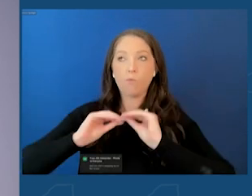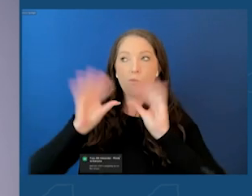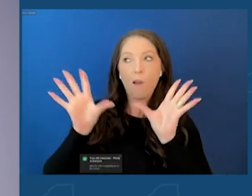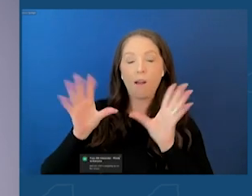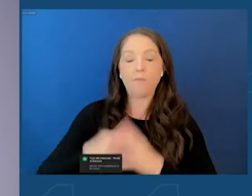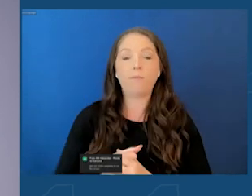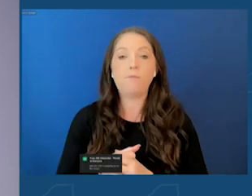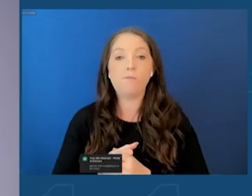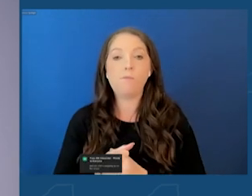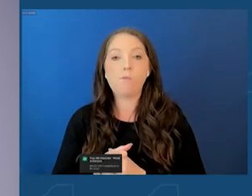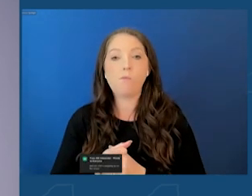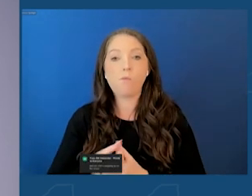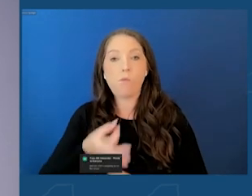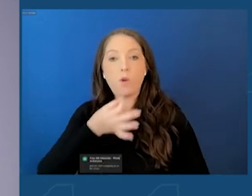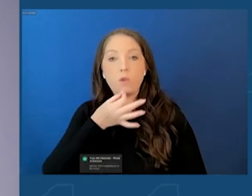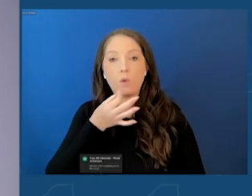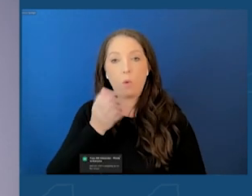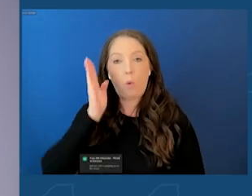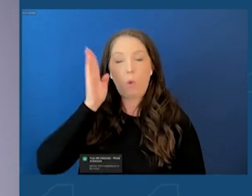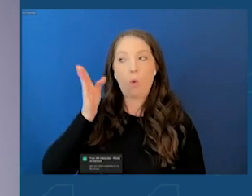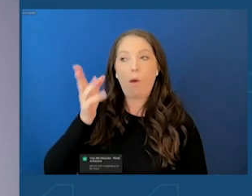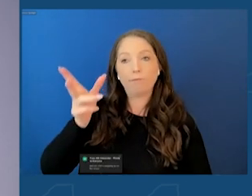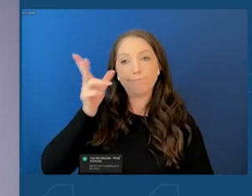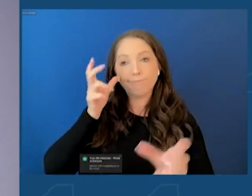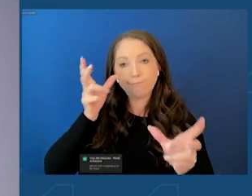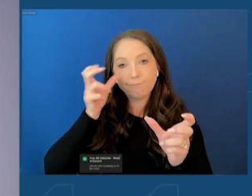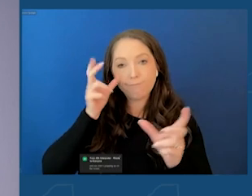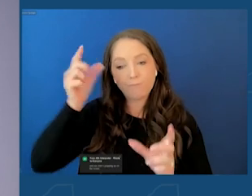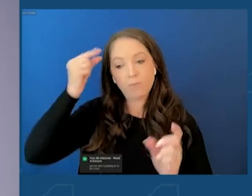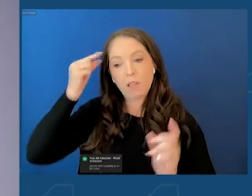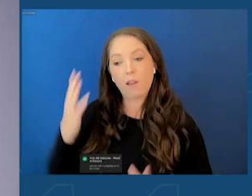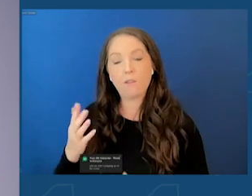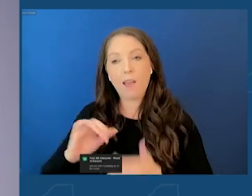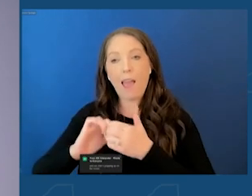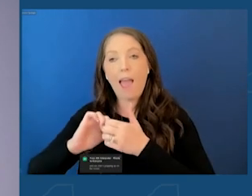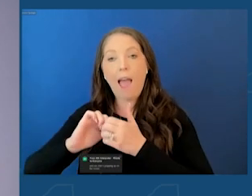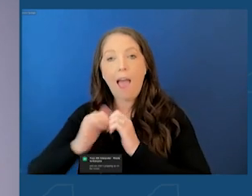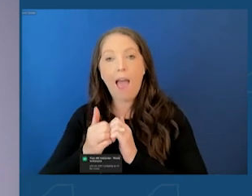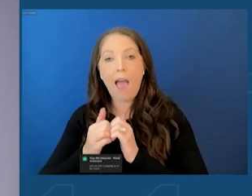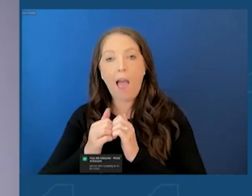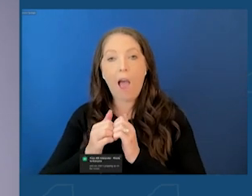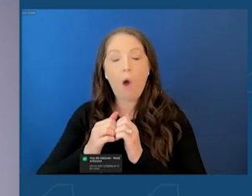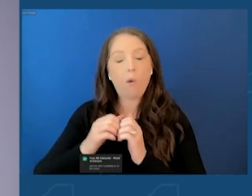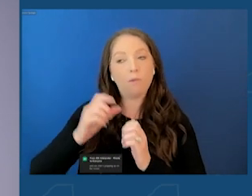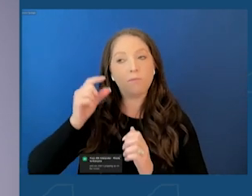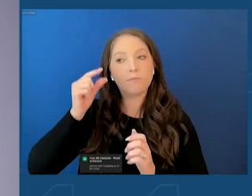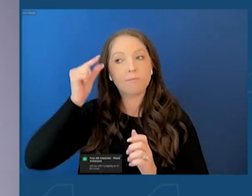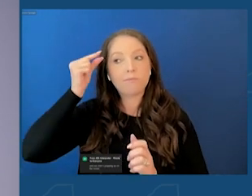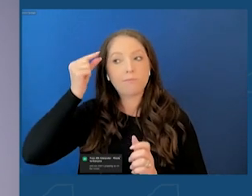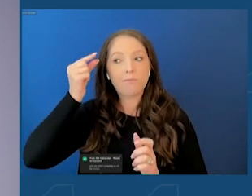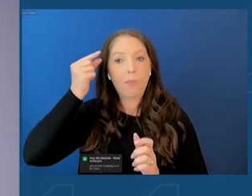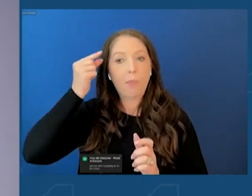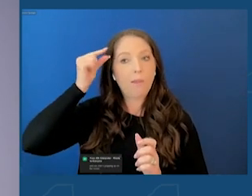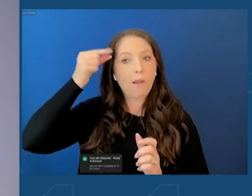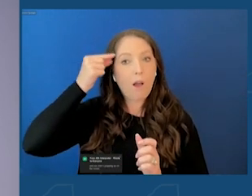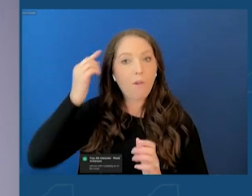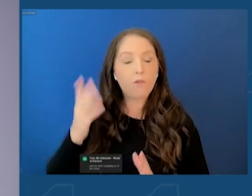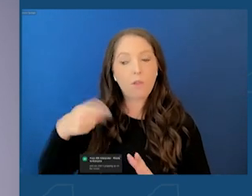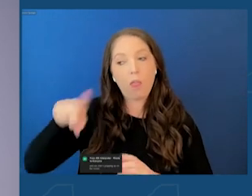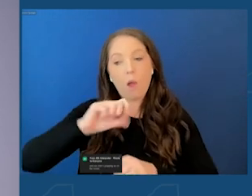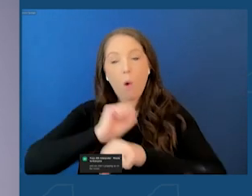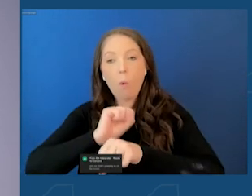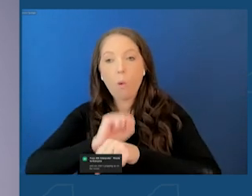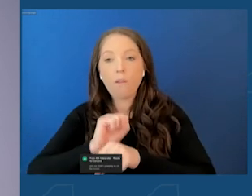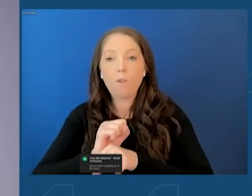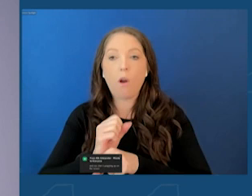hear directly from our governors about how they're moving America closer to that future. But before we get to our big announcement, I want to